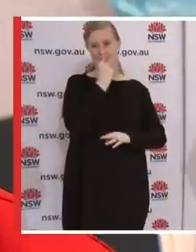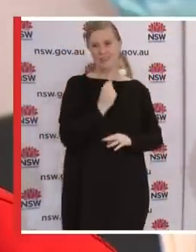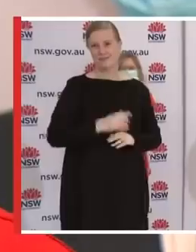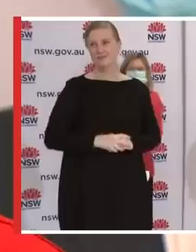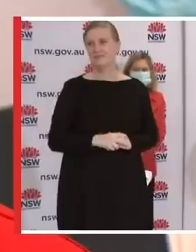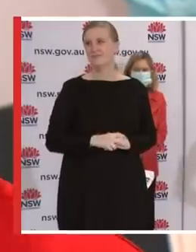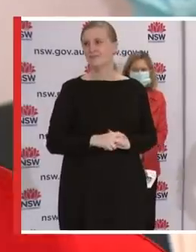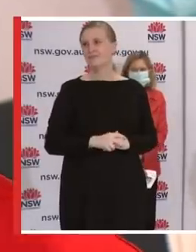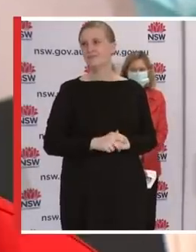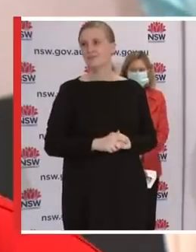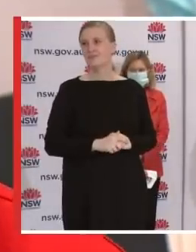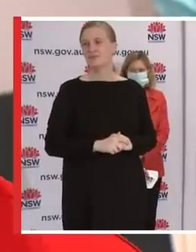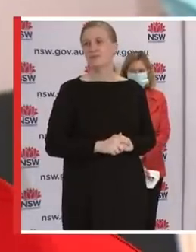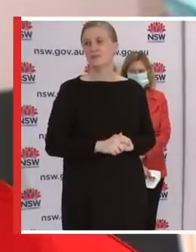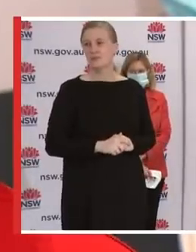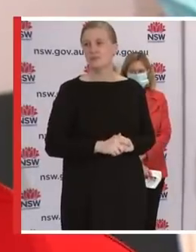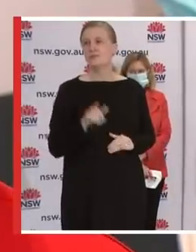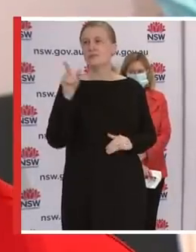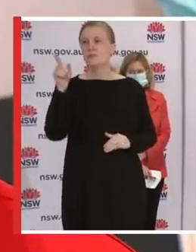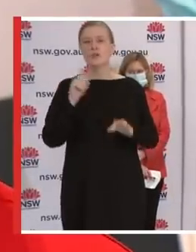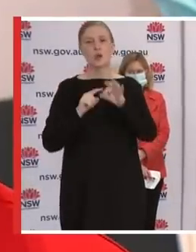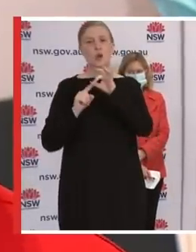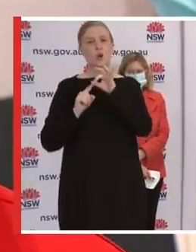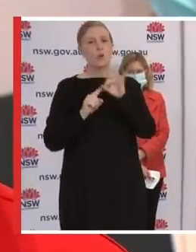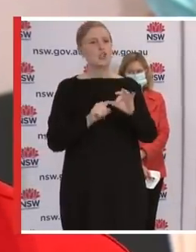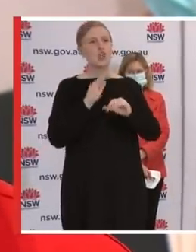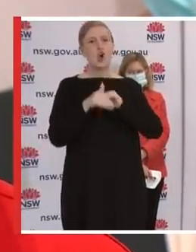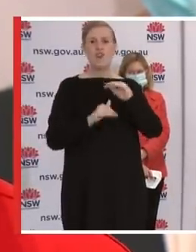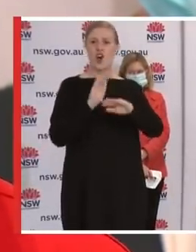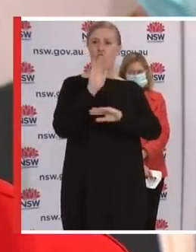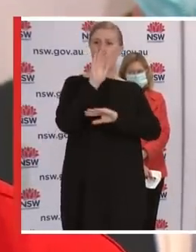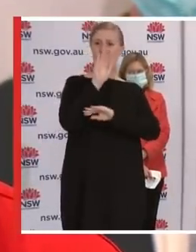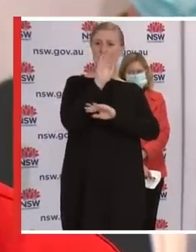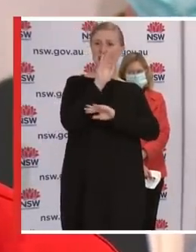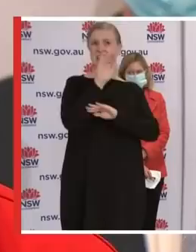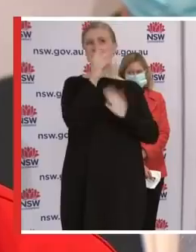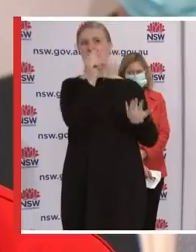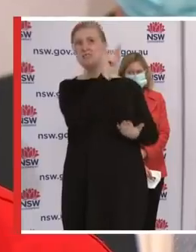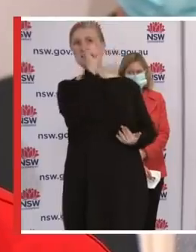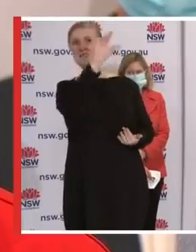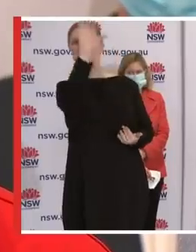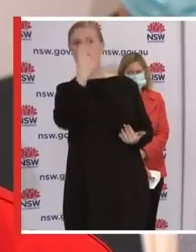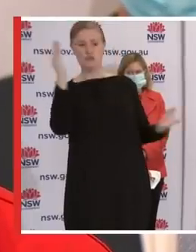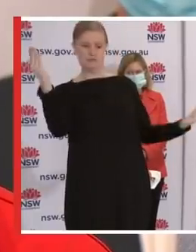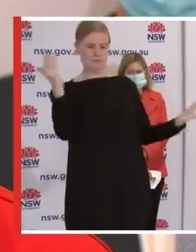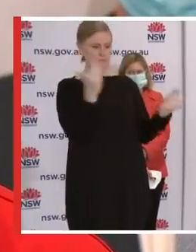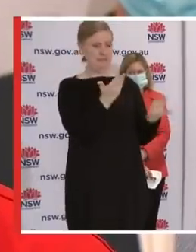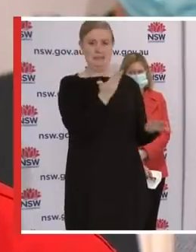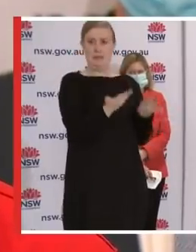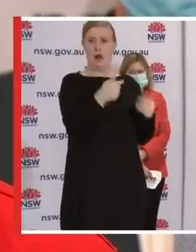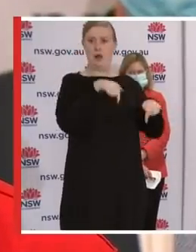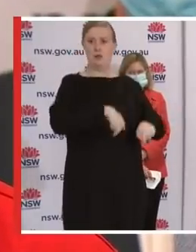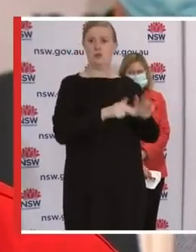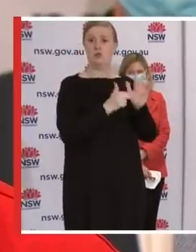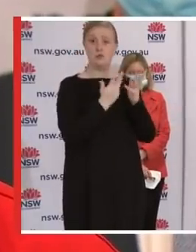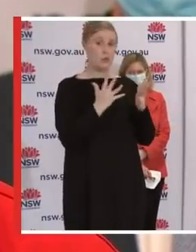Thank you. Other jurisdictions looking at overseas, is there anything comparable? Like Quebec was mentioned yesterday, something that's comparable to New South Wales. Are there other jurisdictions you look at overseas where